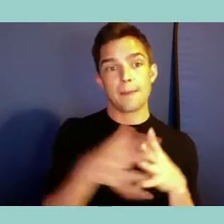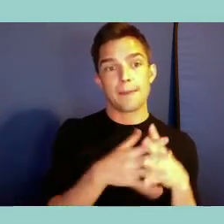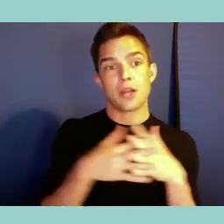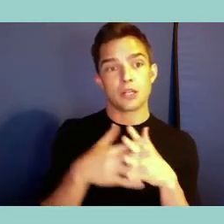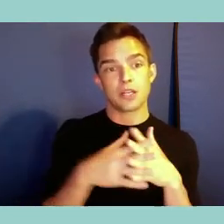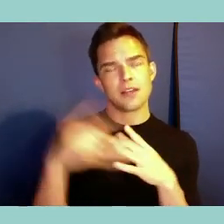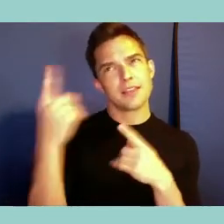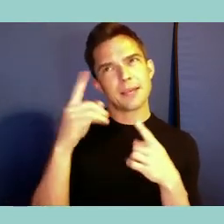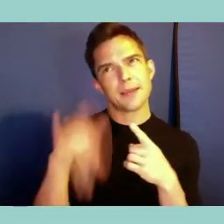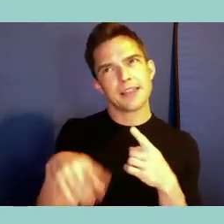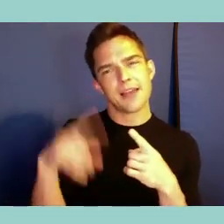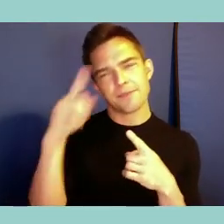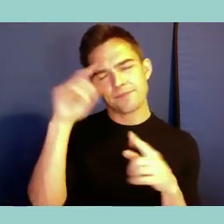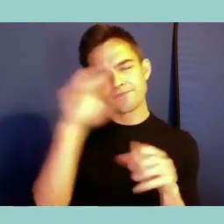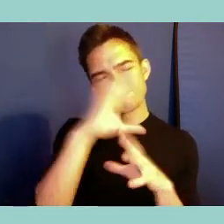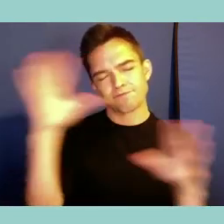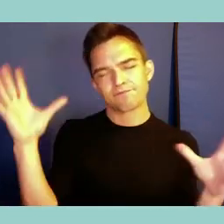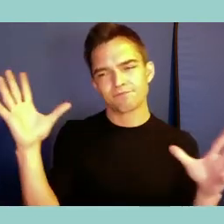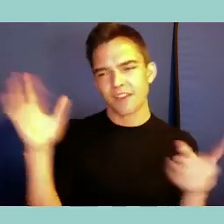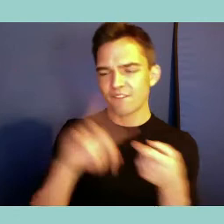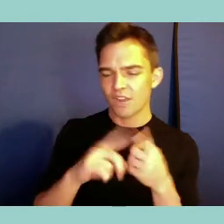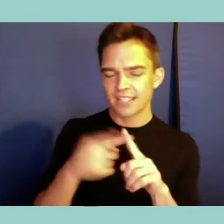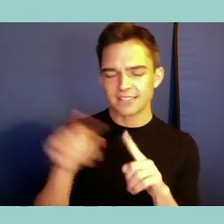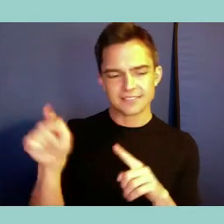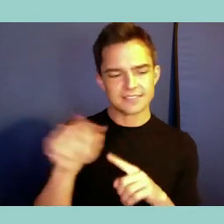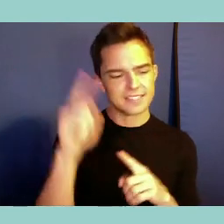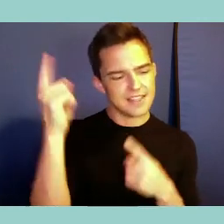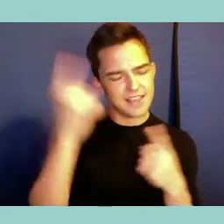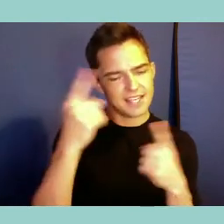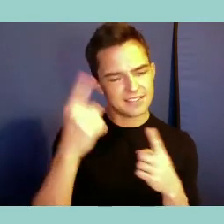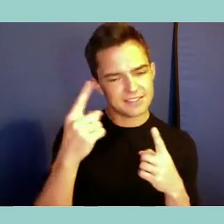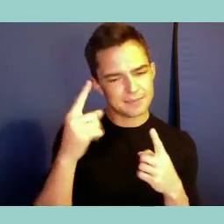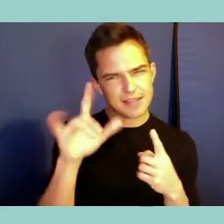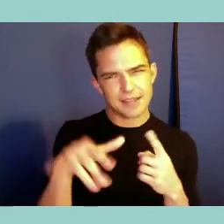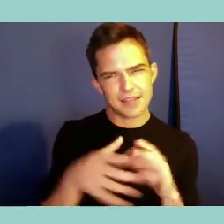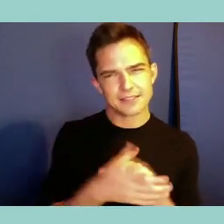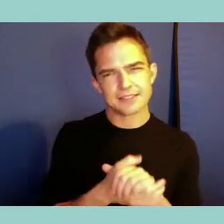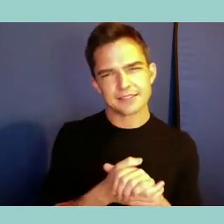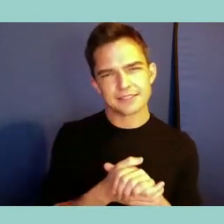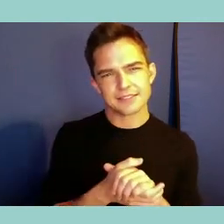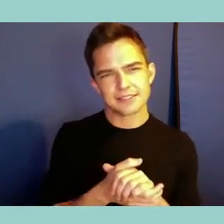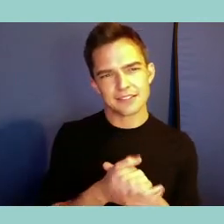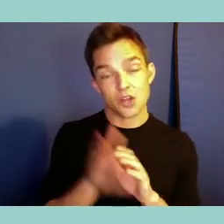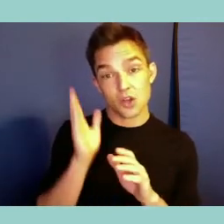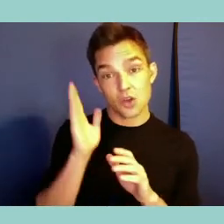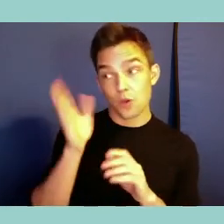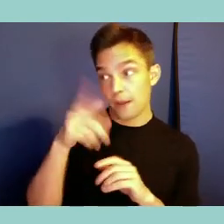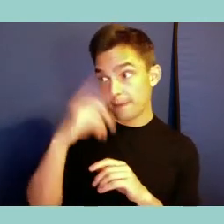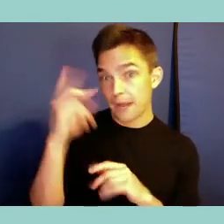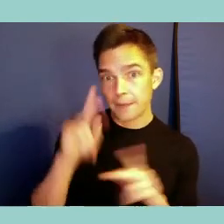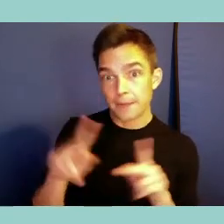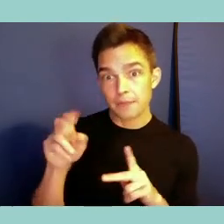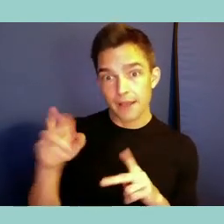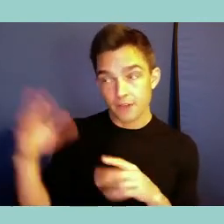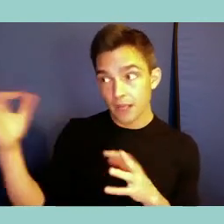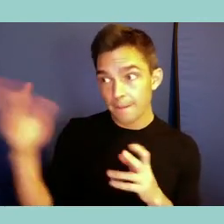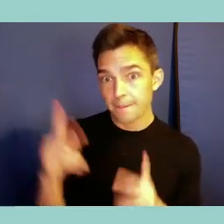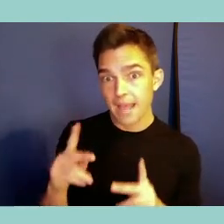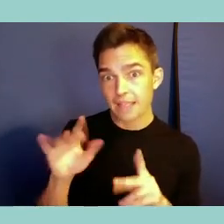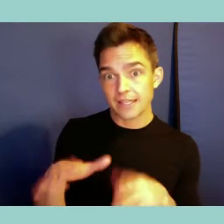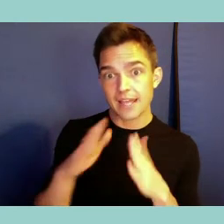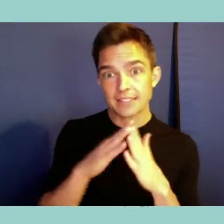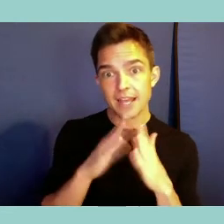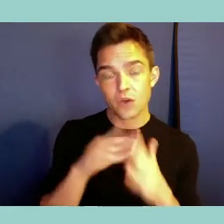So think about it, friends. Think about it. Will the black people ever come back to